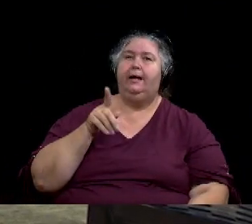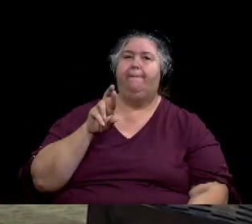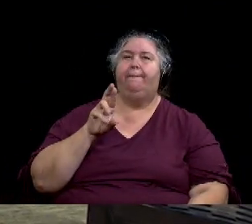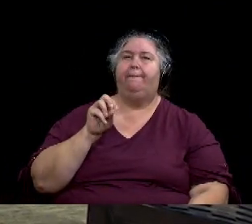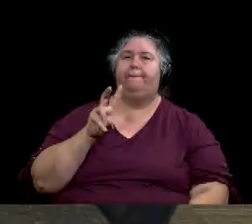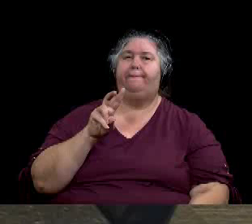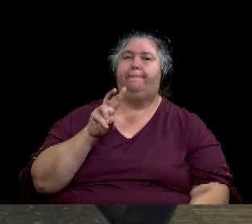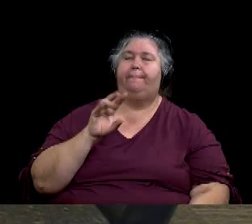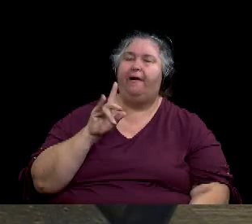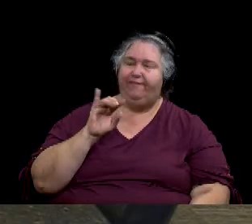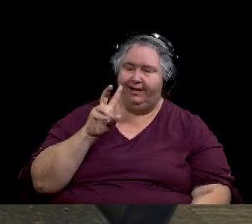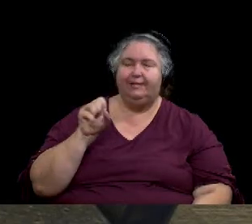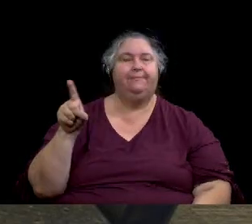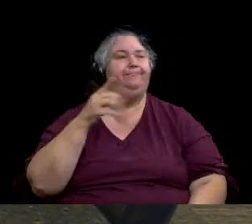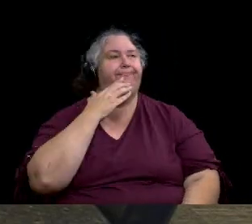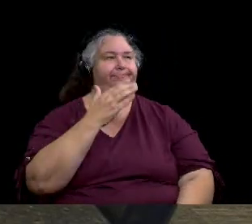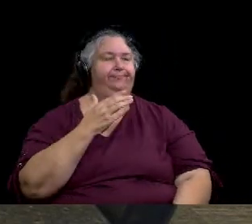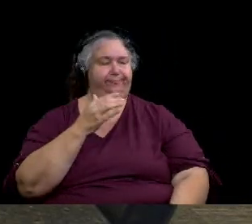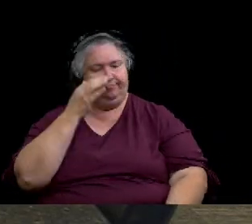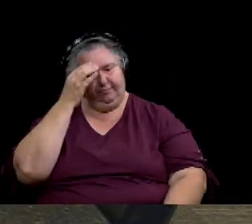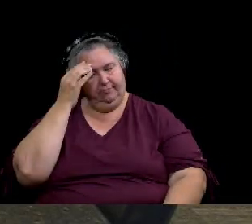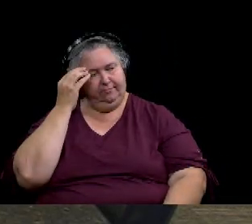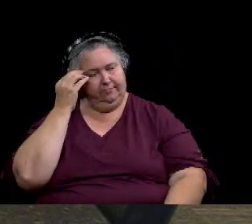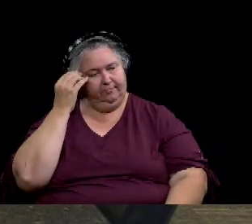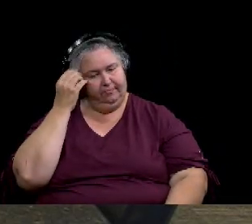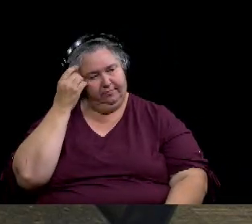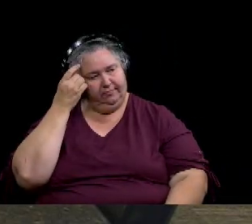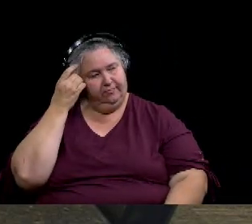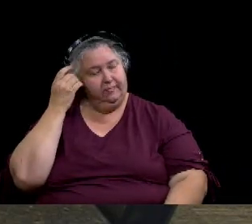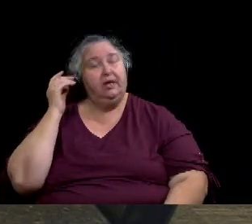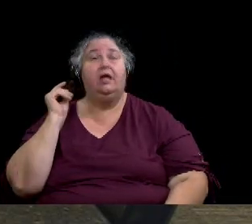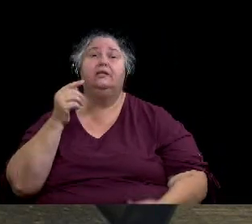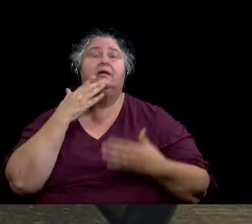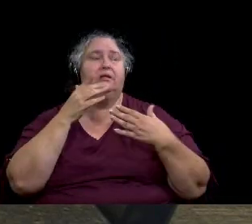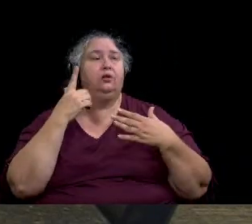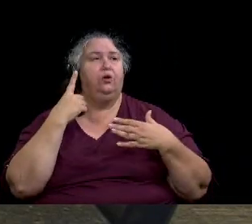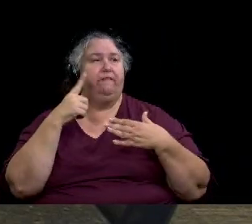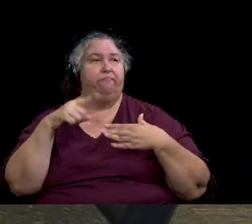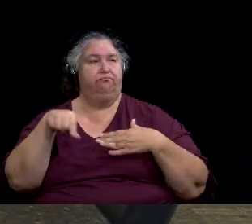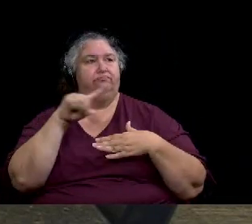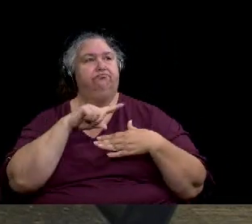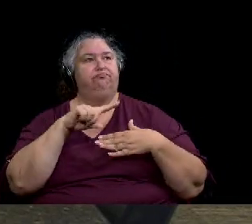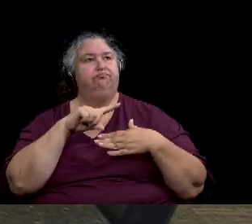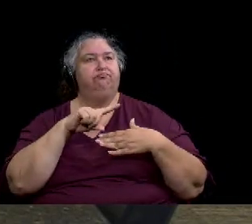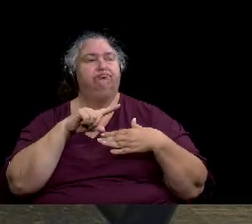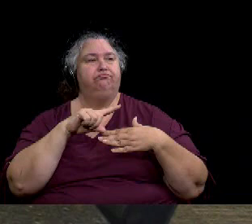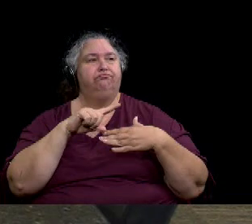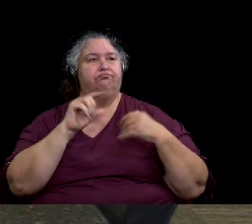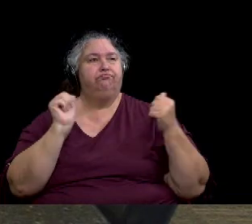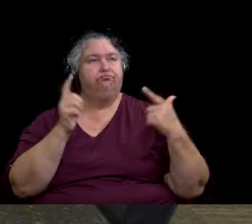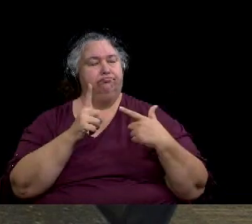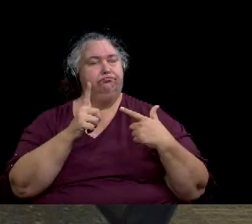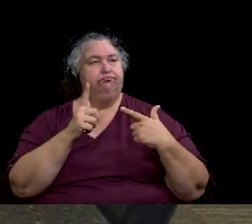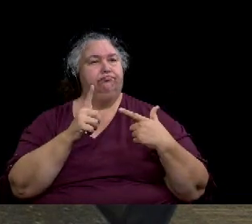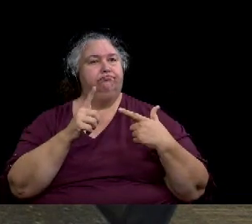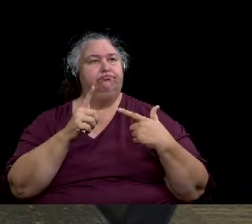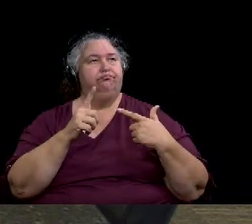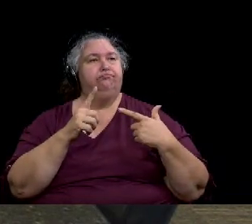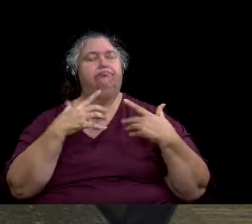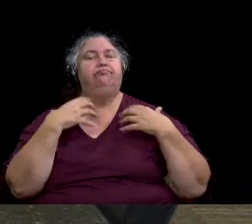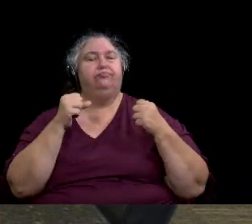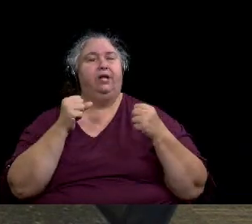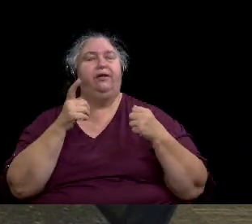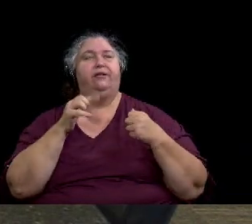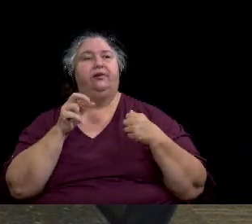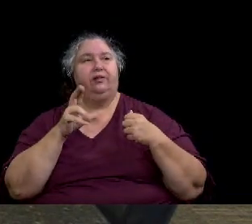Thank you, Larry. Once again, I'd like to thank our city and county officials, Mayor Deaver, Judge Felton, the healthcare